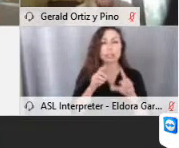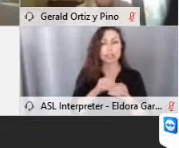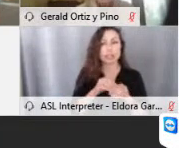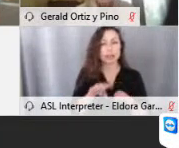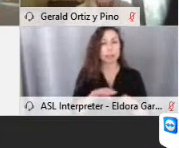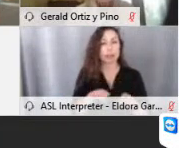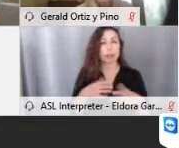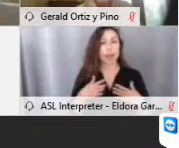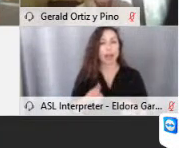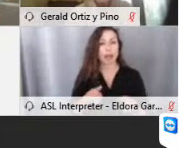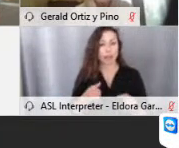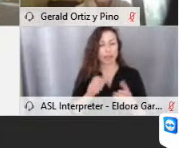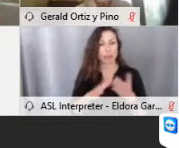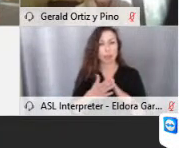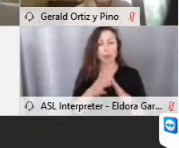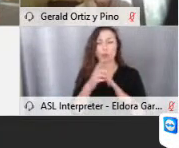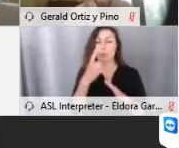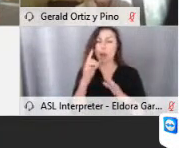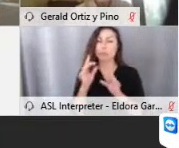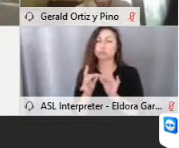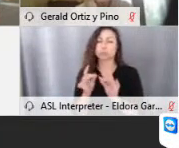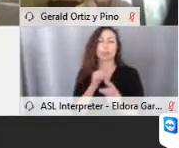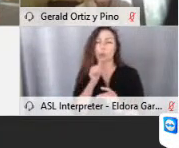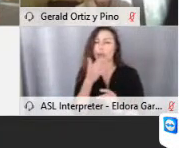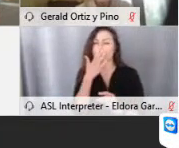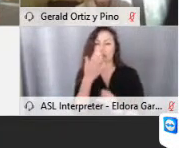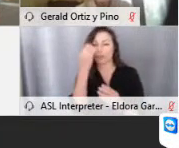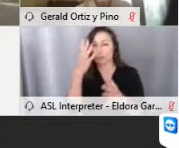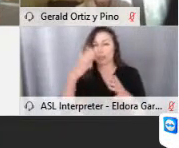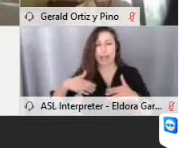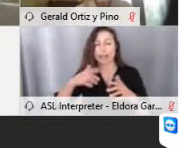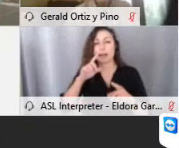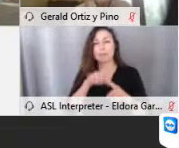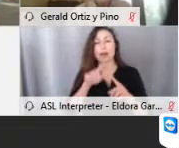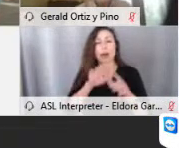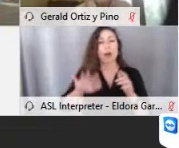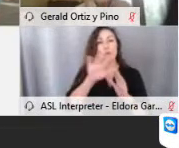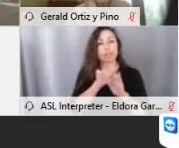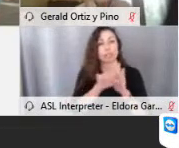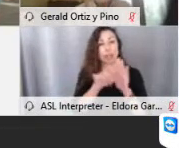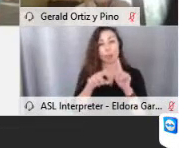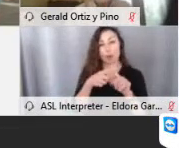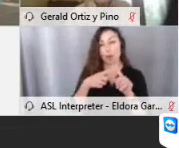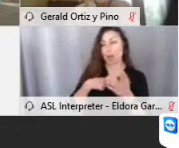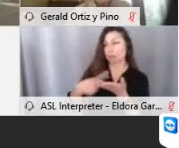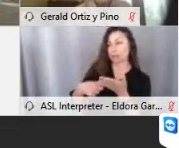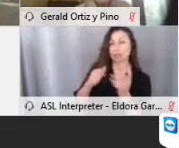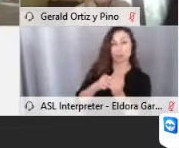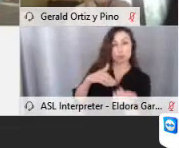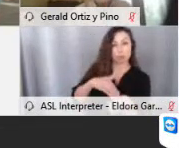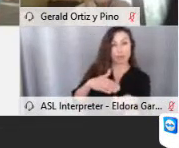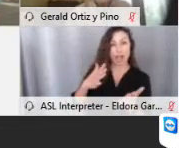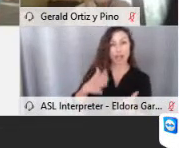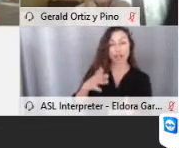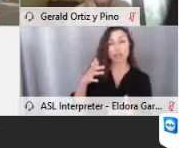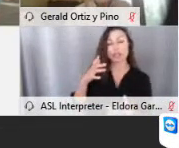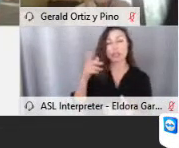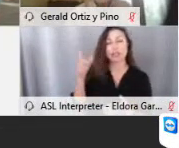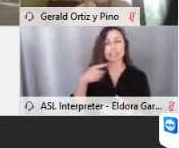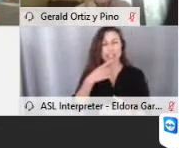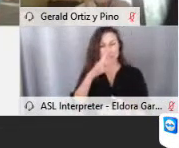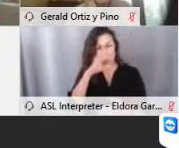health community, and it's an anecdote, I don't have good data yet, but all over the state, when I talk to providers, they say, you know what's